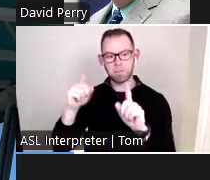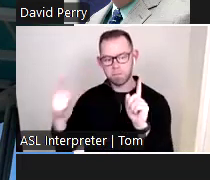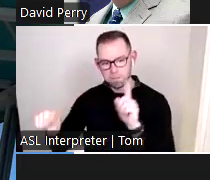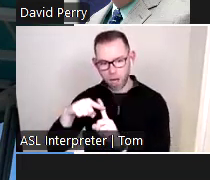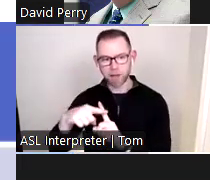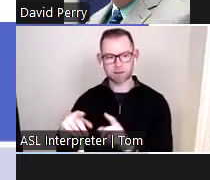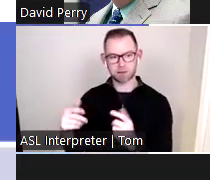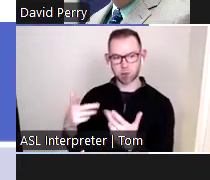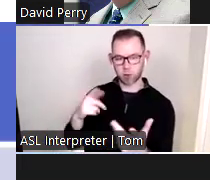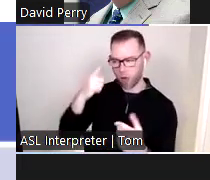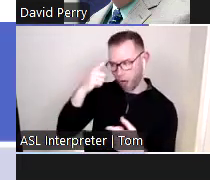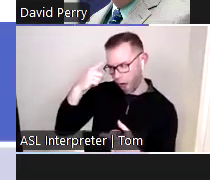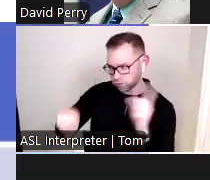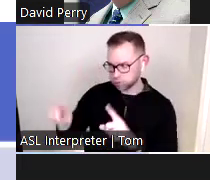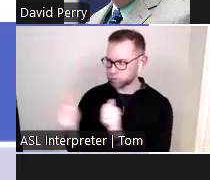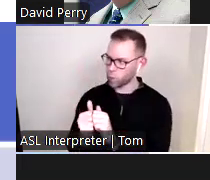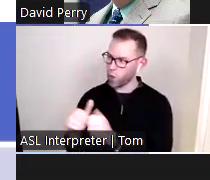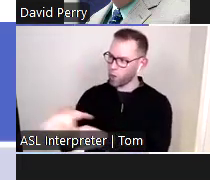Next slide,